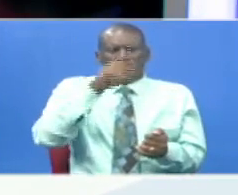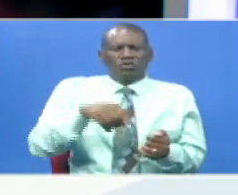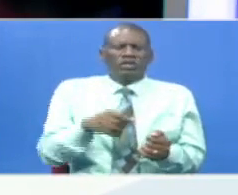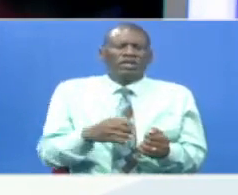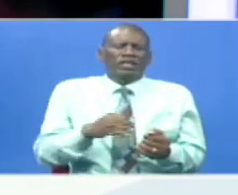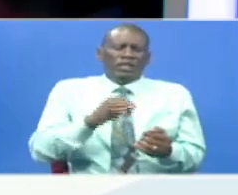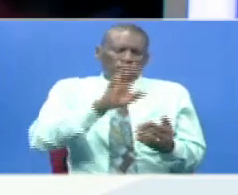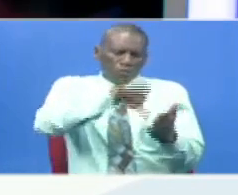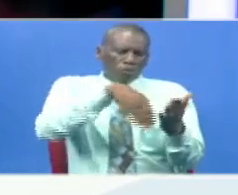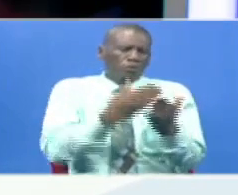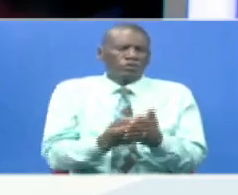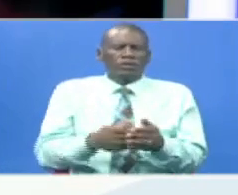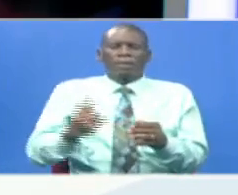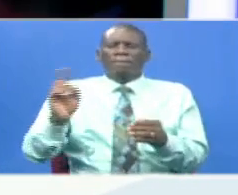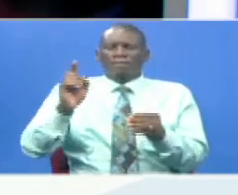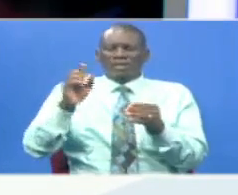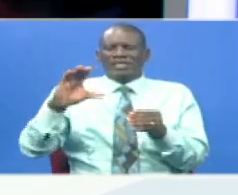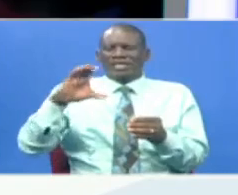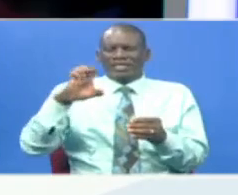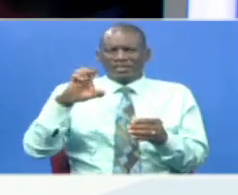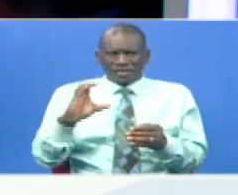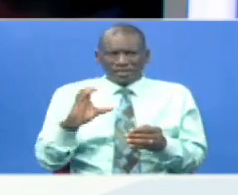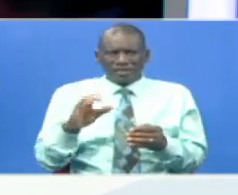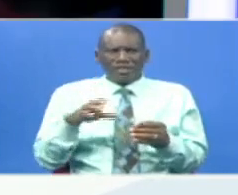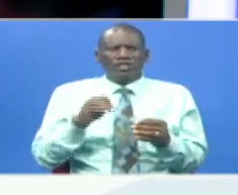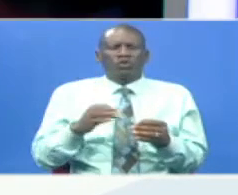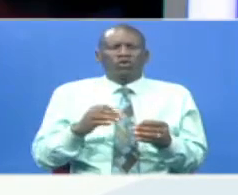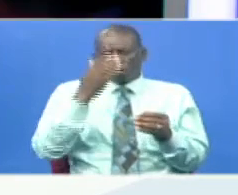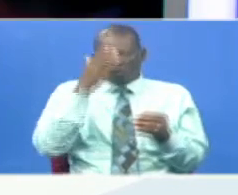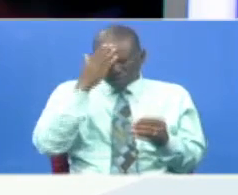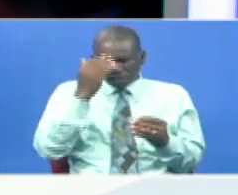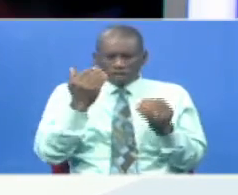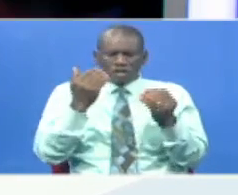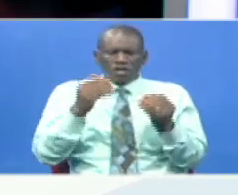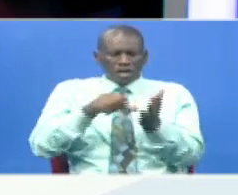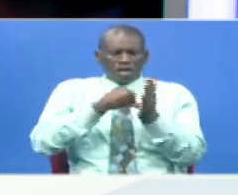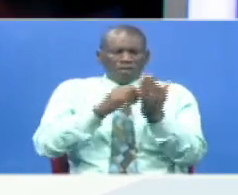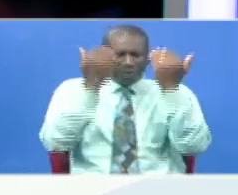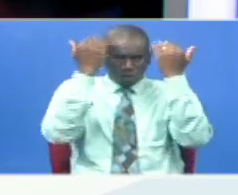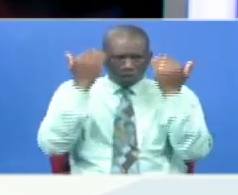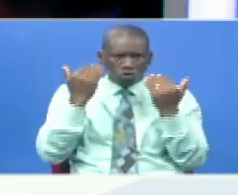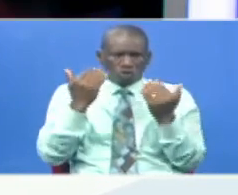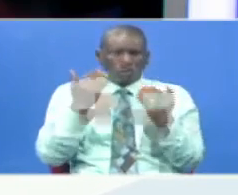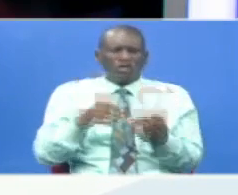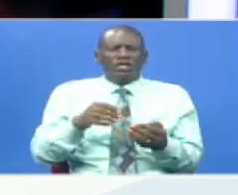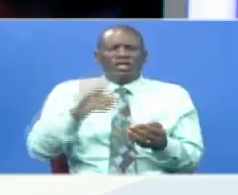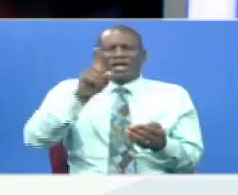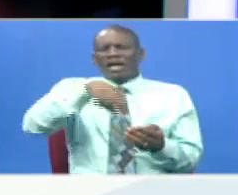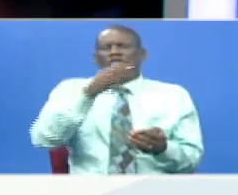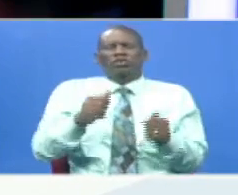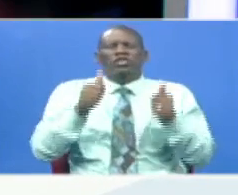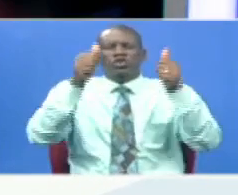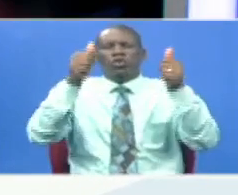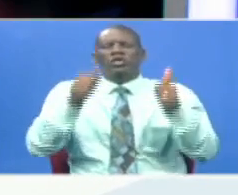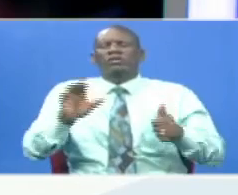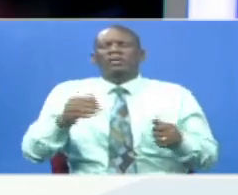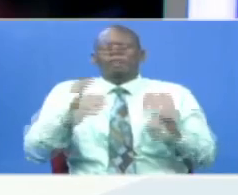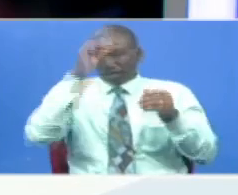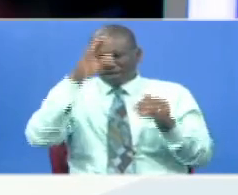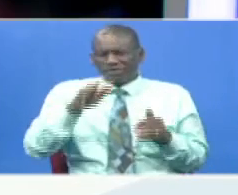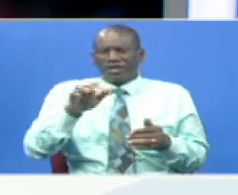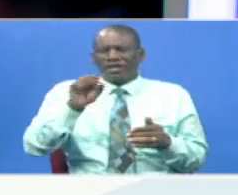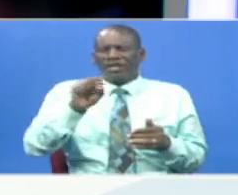Committee. On Monday, Employment and Labour Relations Court Judge Helen Wasilwa threw out the notice by Governor Kihika announcing